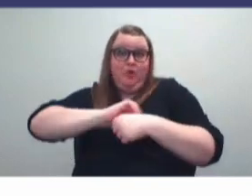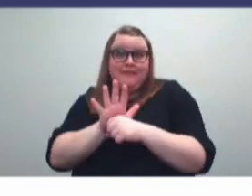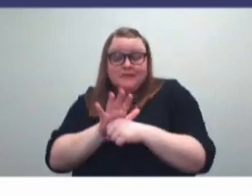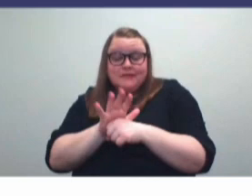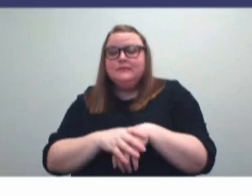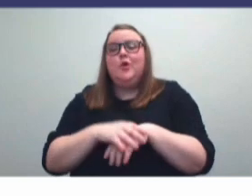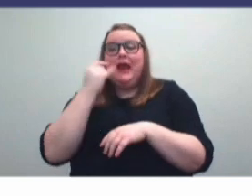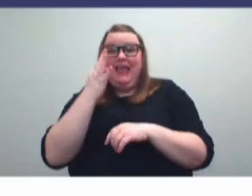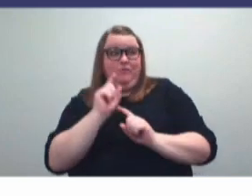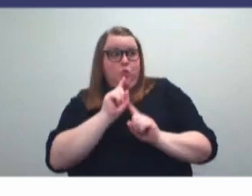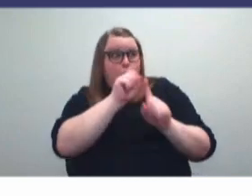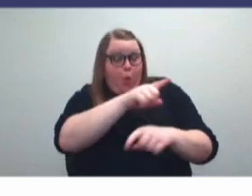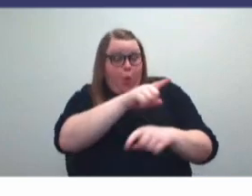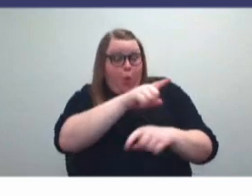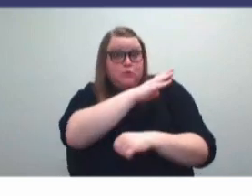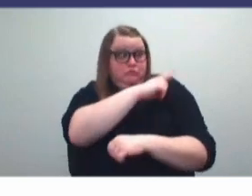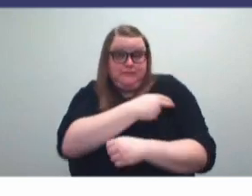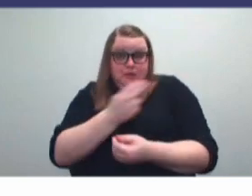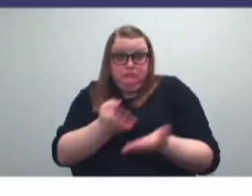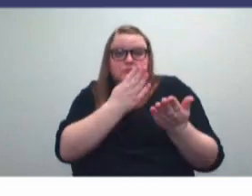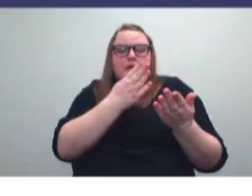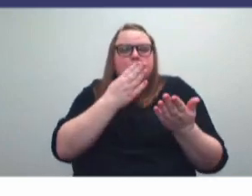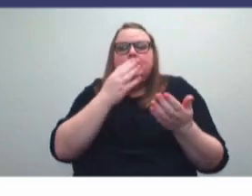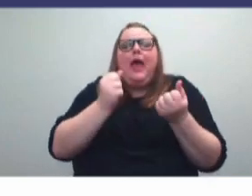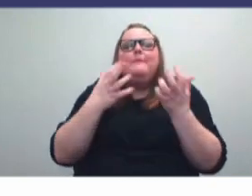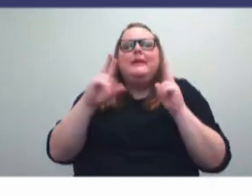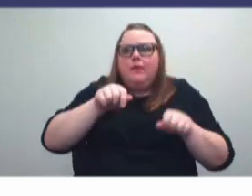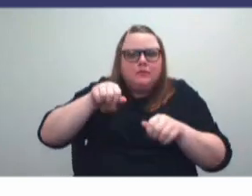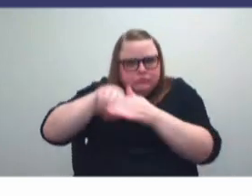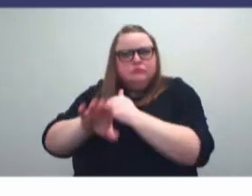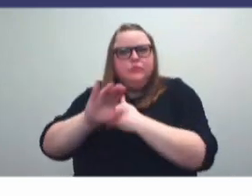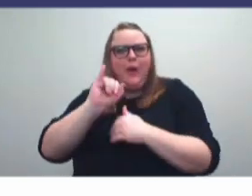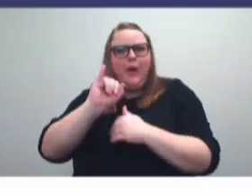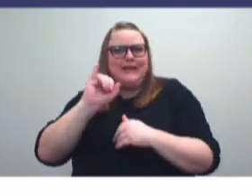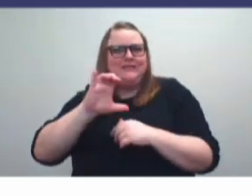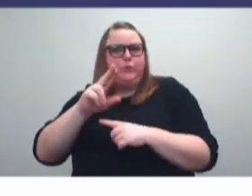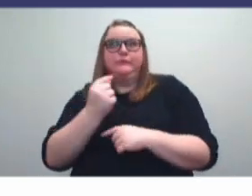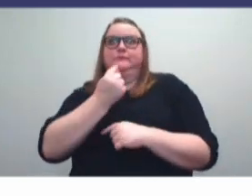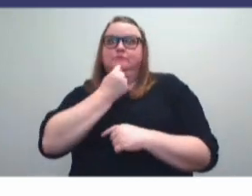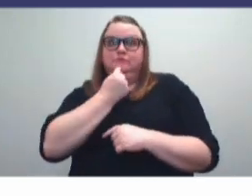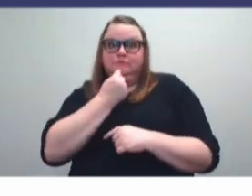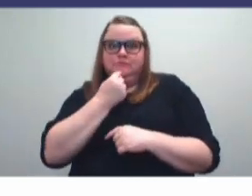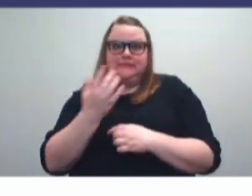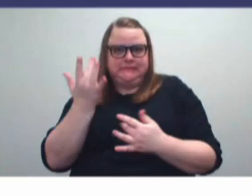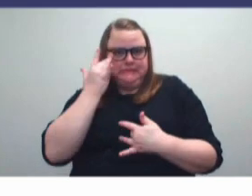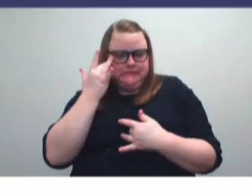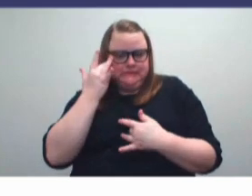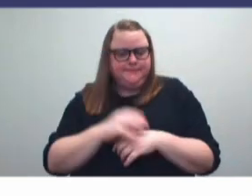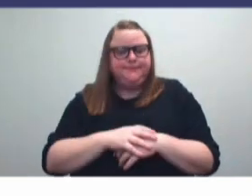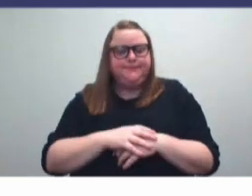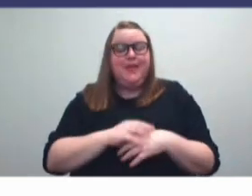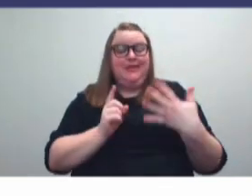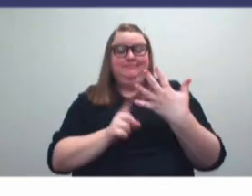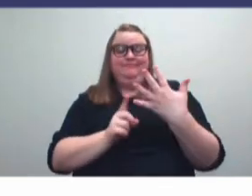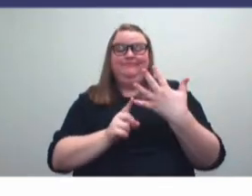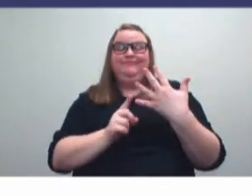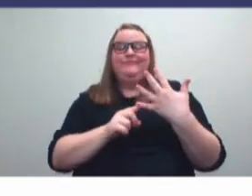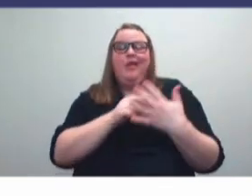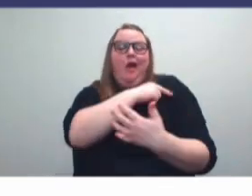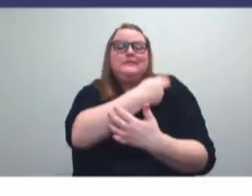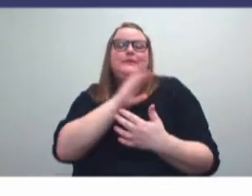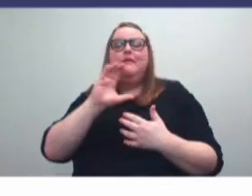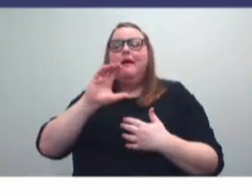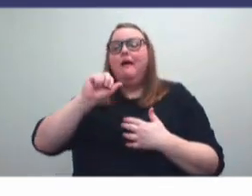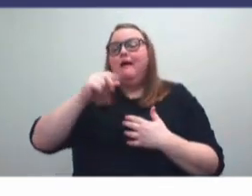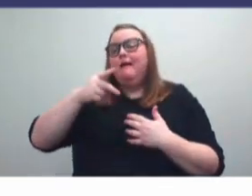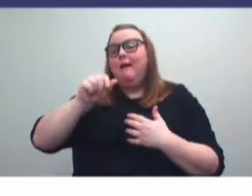it's severe? So that's an important measure as well. And then finally, hospital capacity, as Dr. Nielsen mentioned, we want to make sure that, early